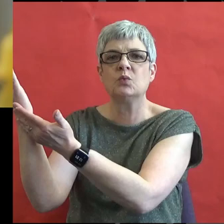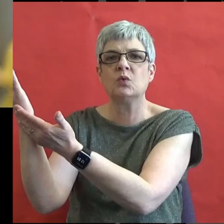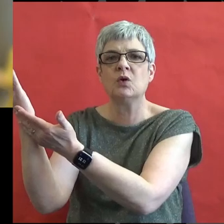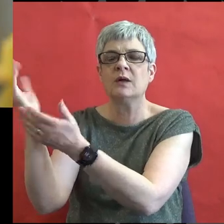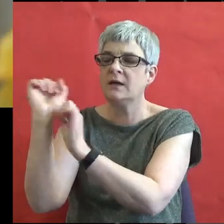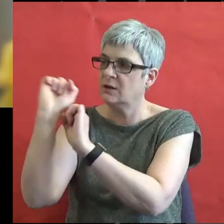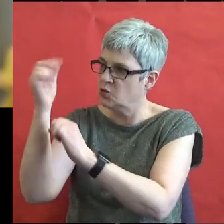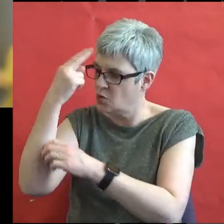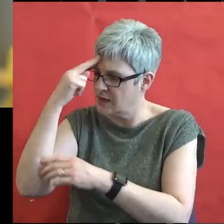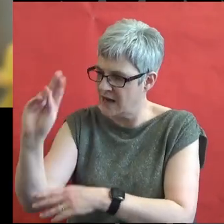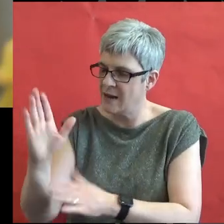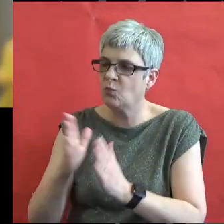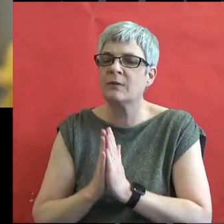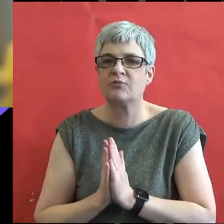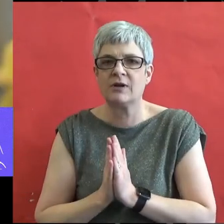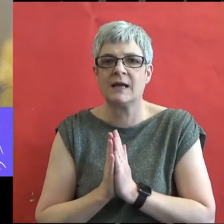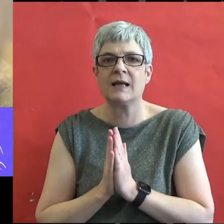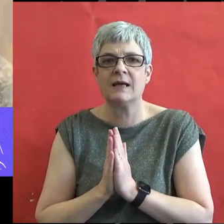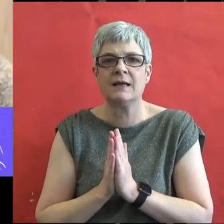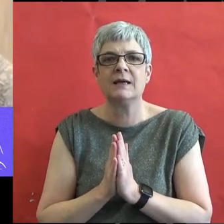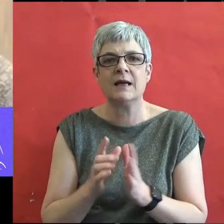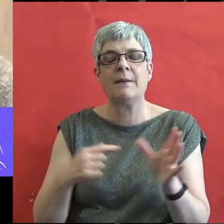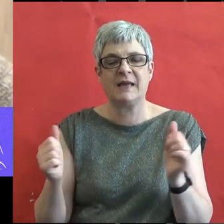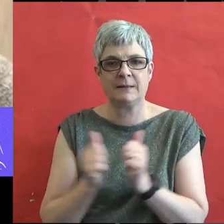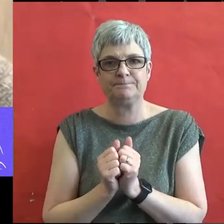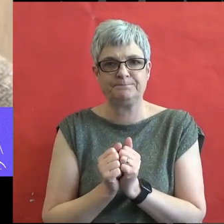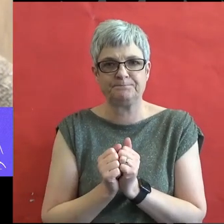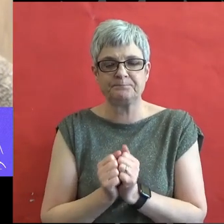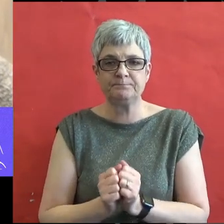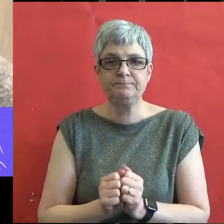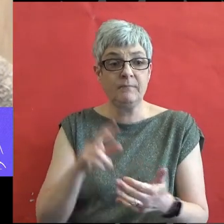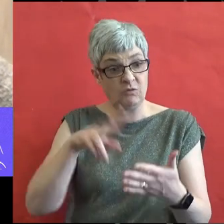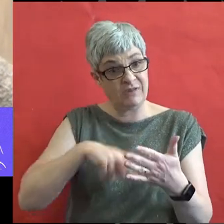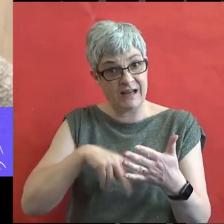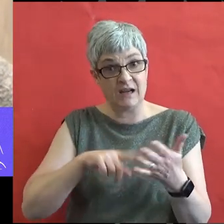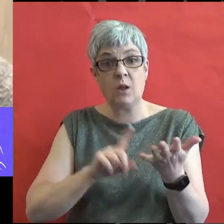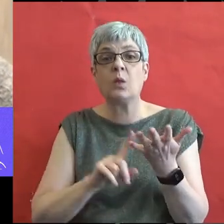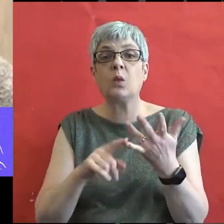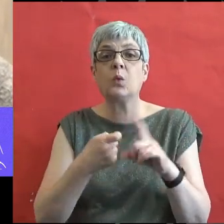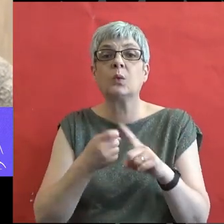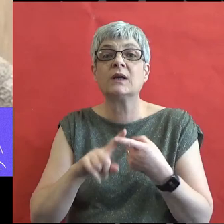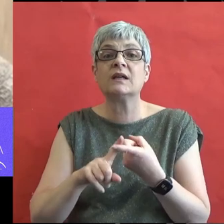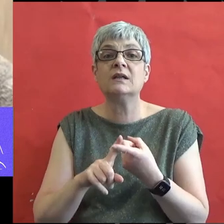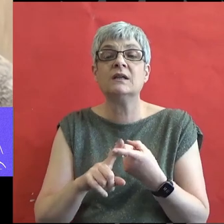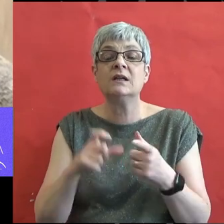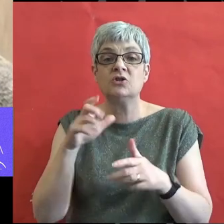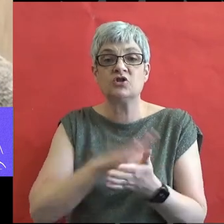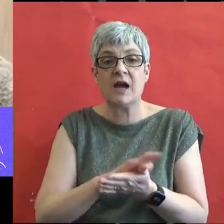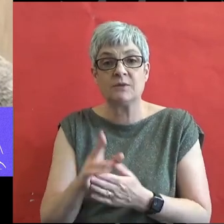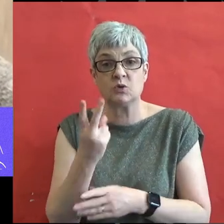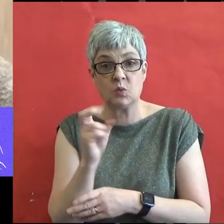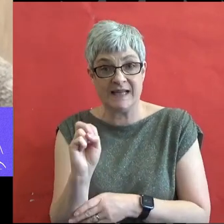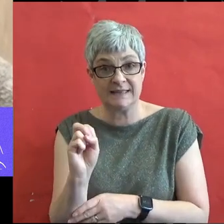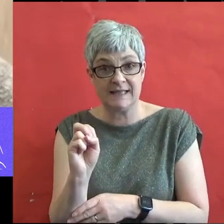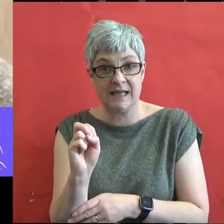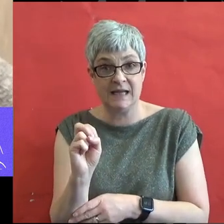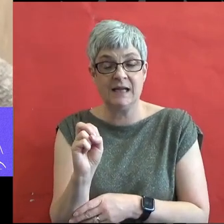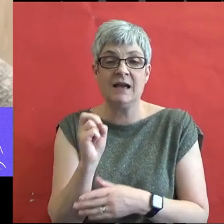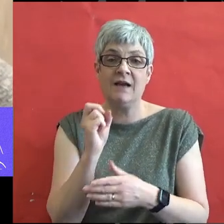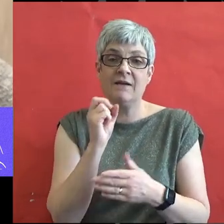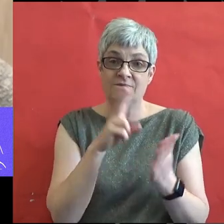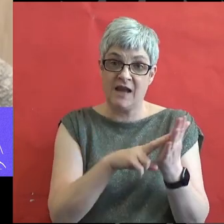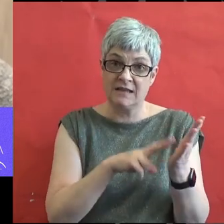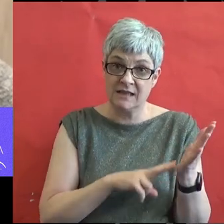pray. Amen. The first reading is from Luke chapter 20, verses 45